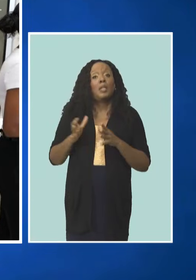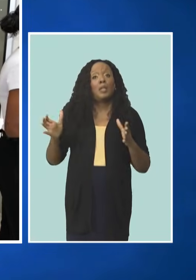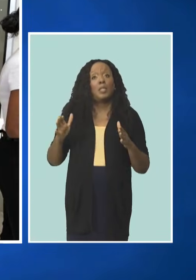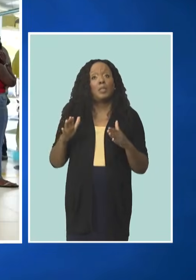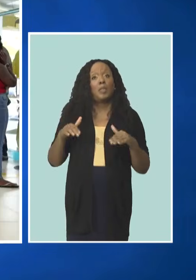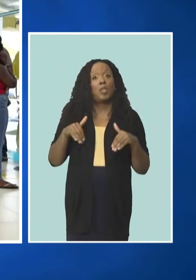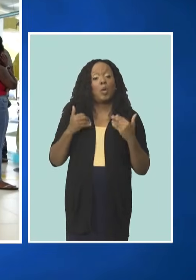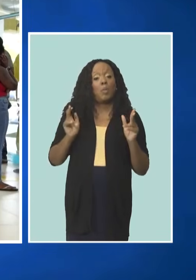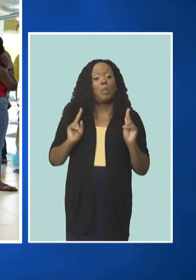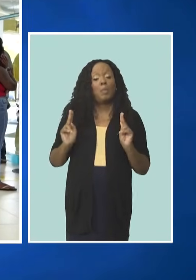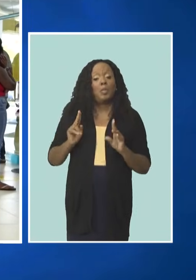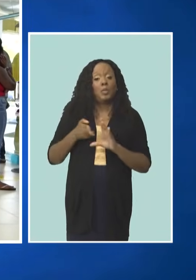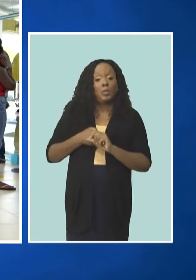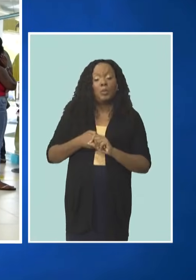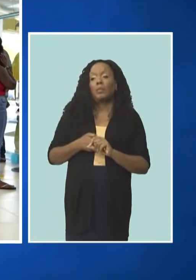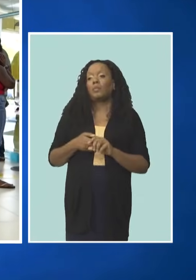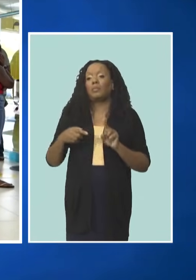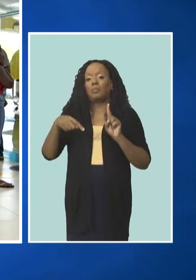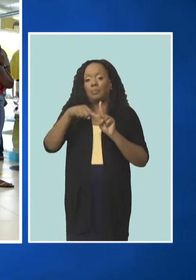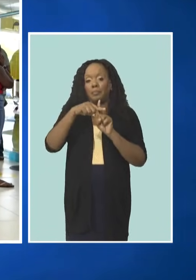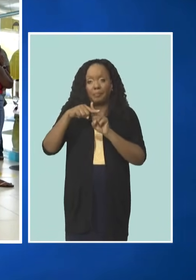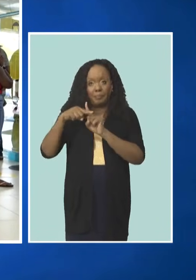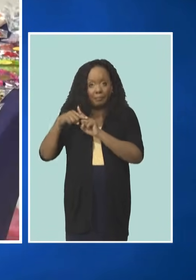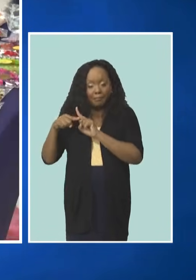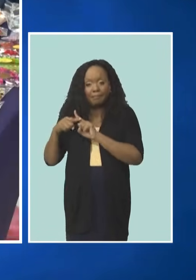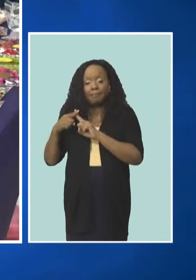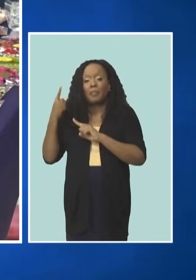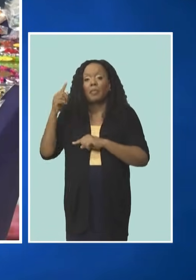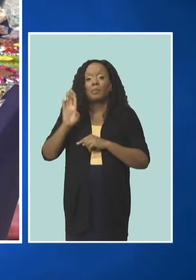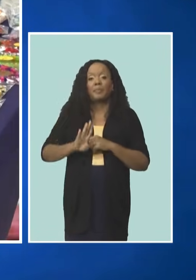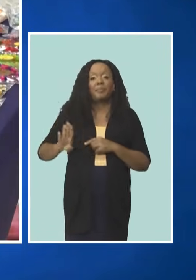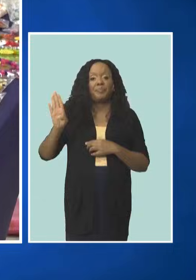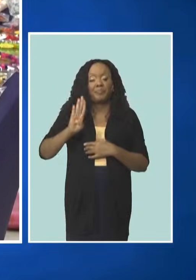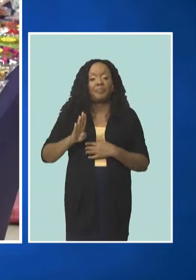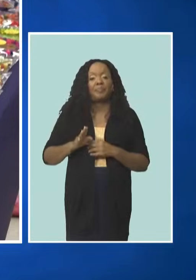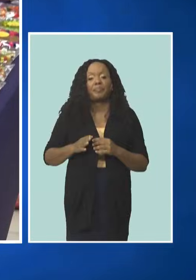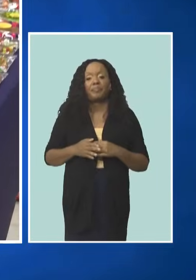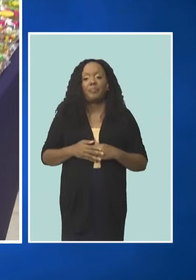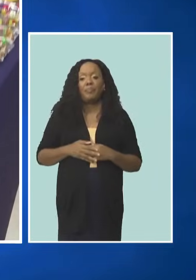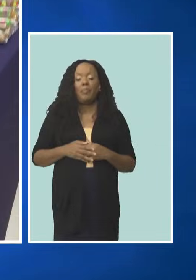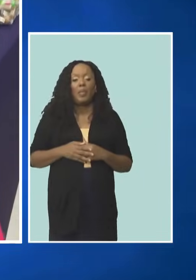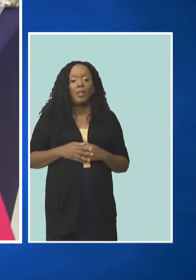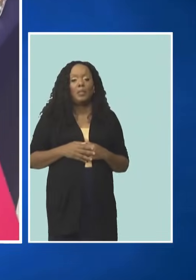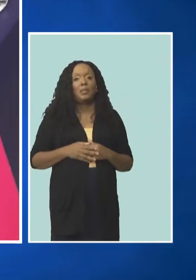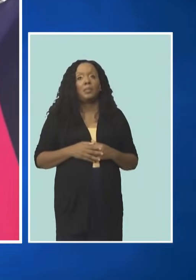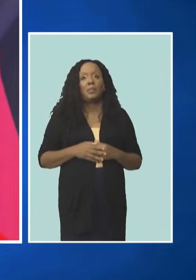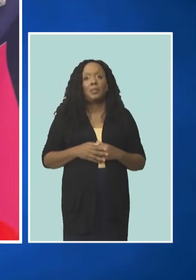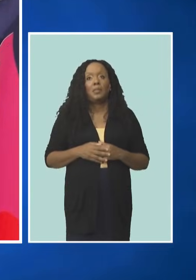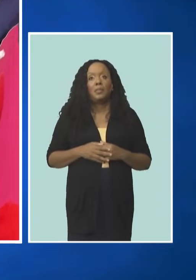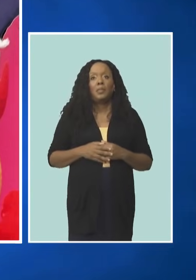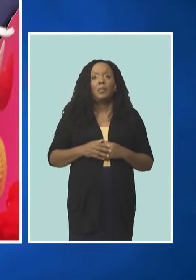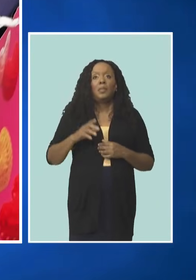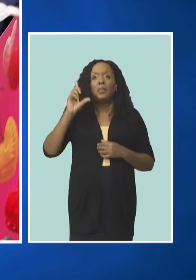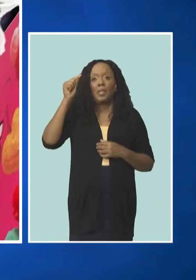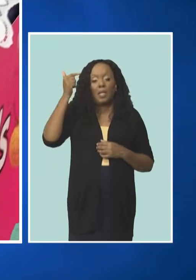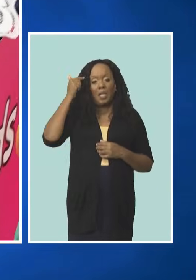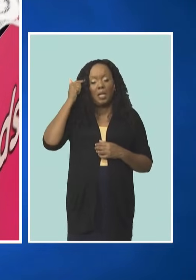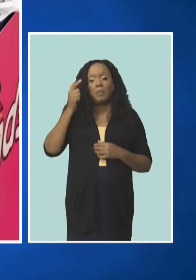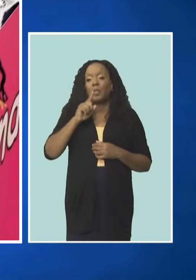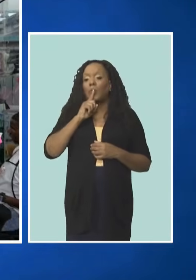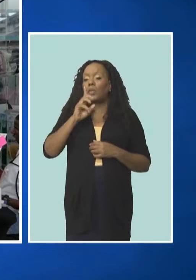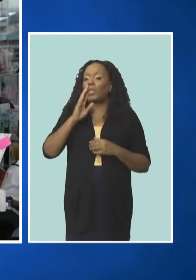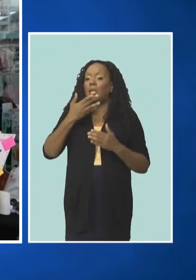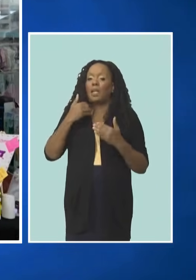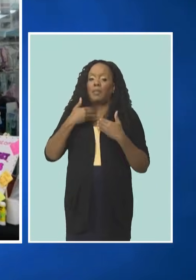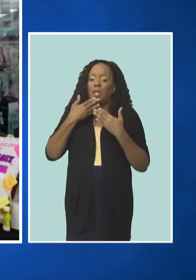Scheme, which shows positive signs for the country. Minister Griffith believes that the government is walking in the right direction and they are now